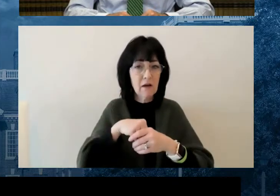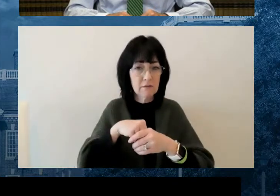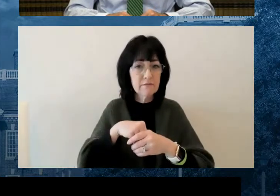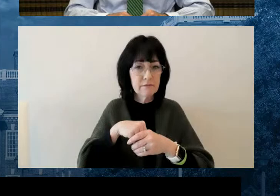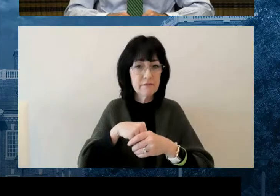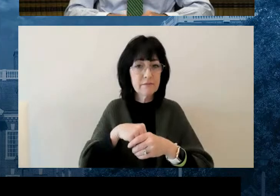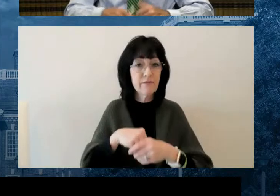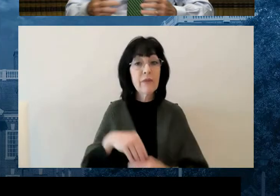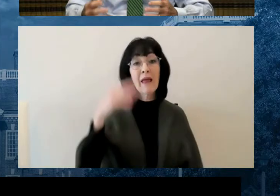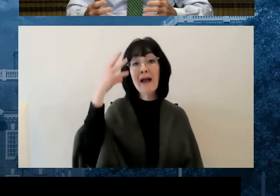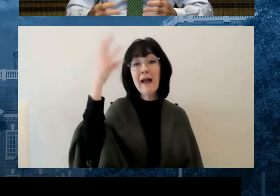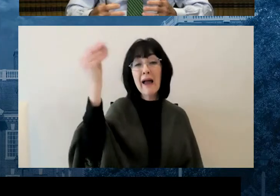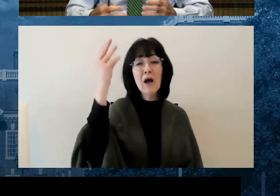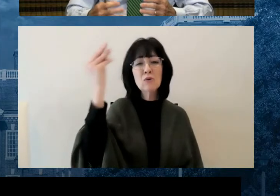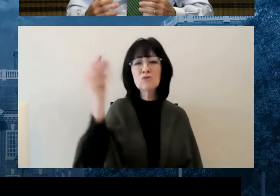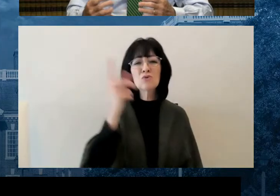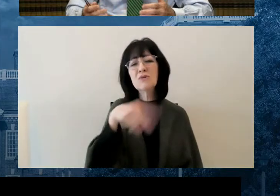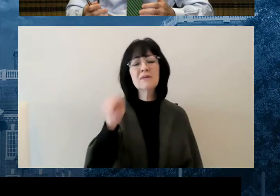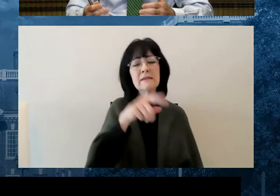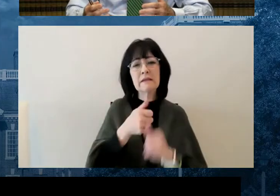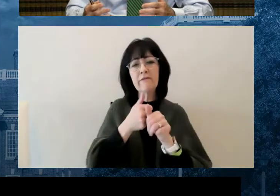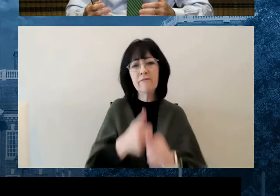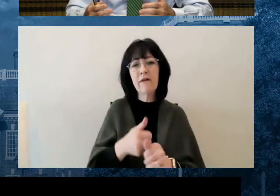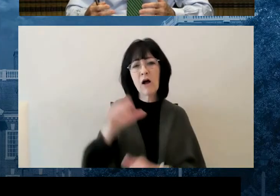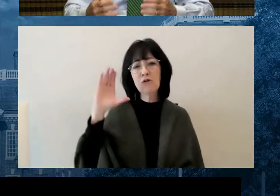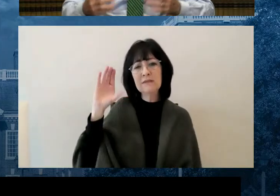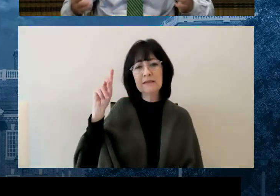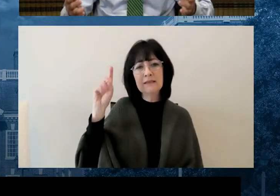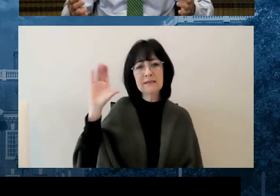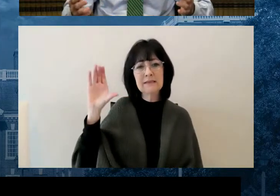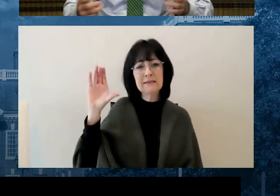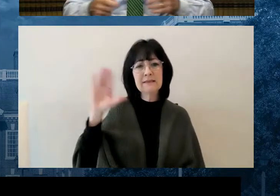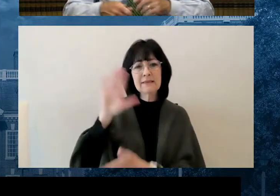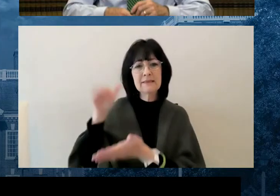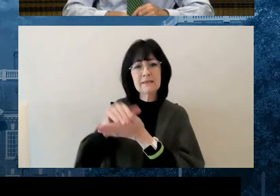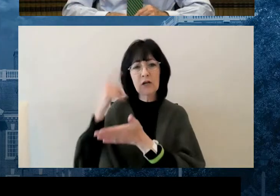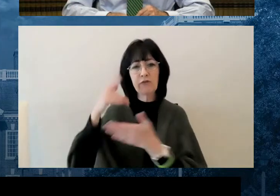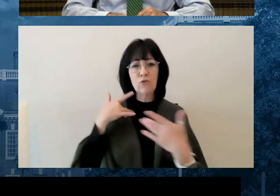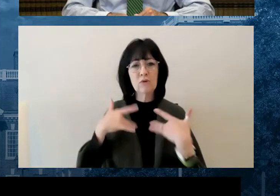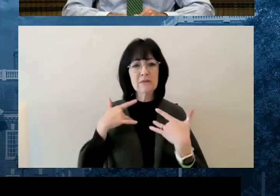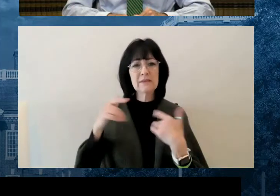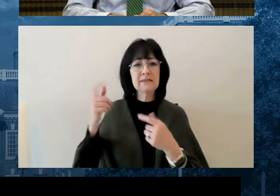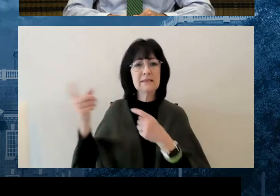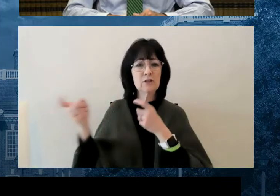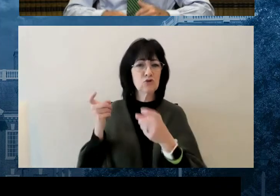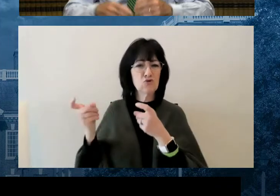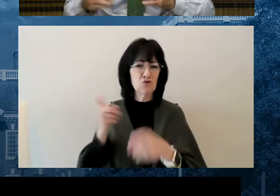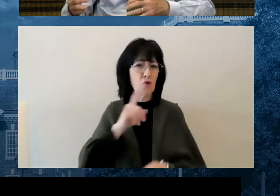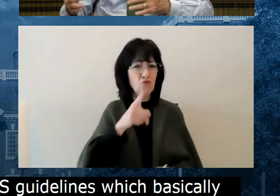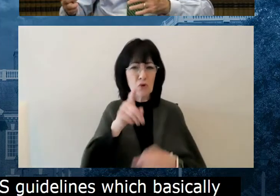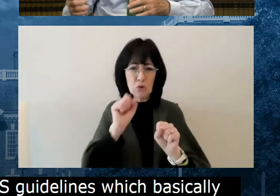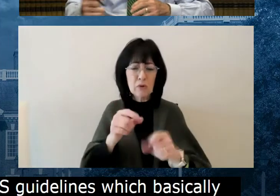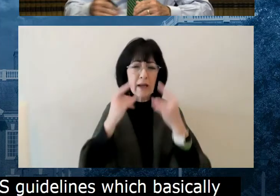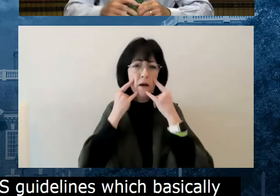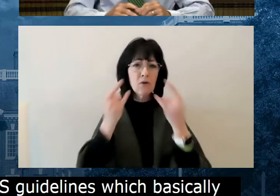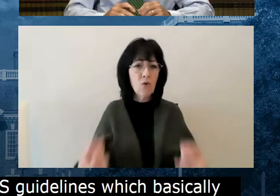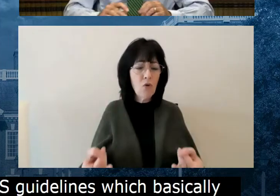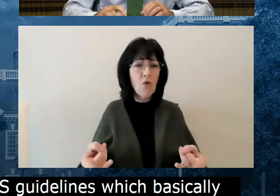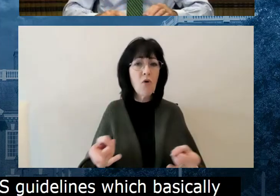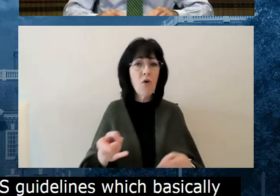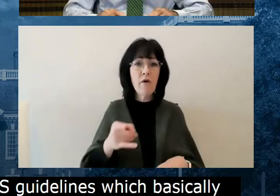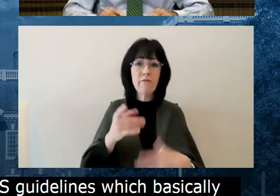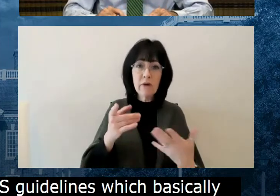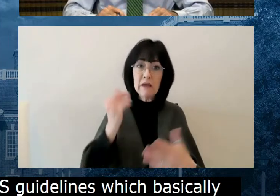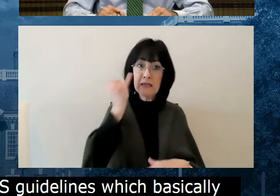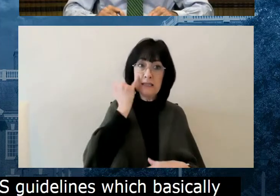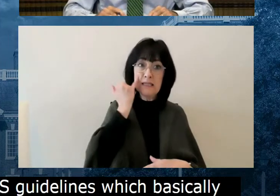CDC guidelines, which basically are masks aren't necessary unless there's a large a gathering, and significantly large gatherings